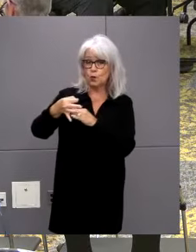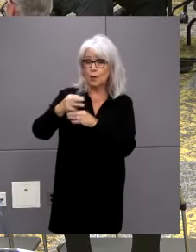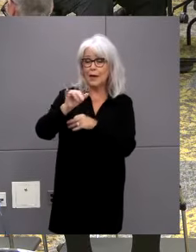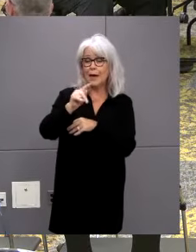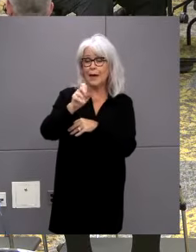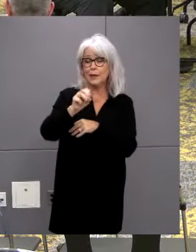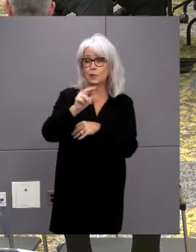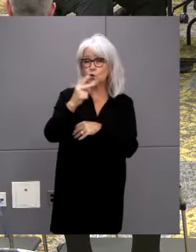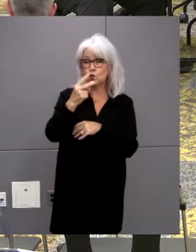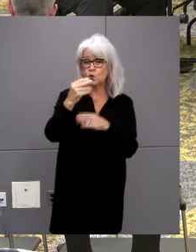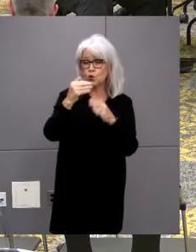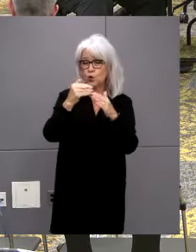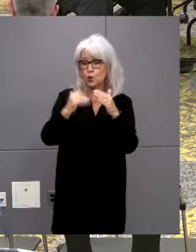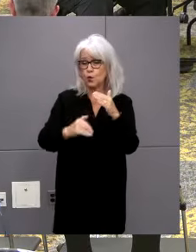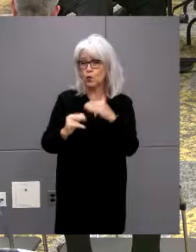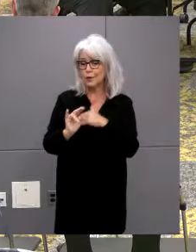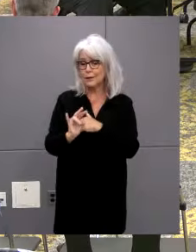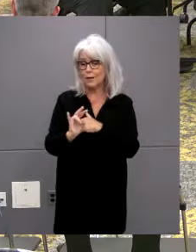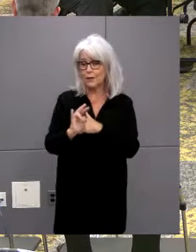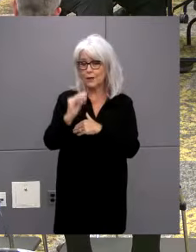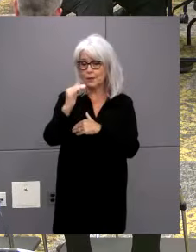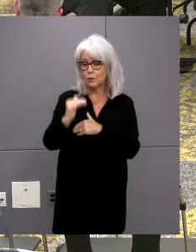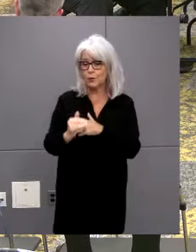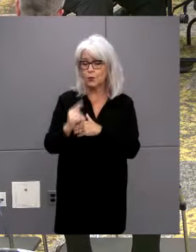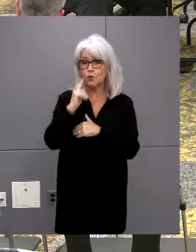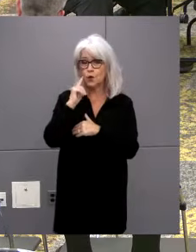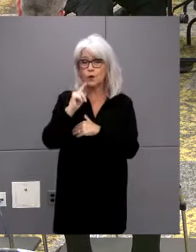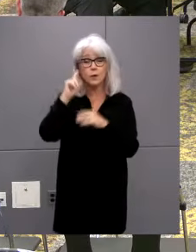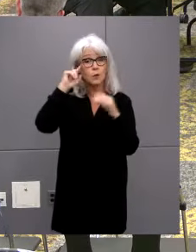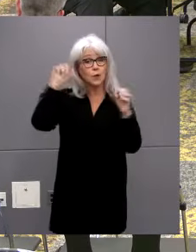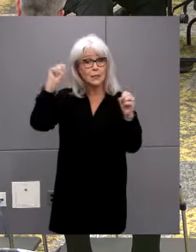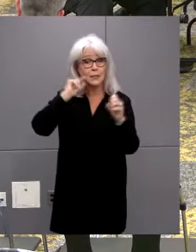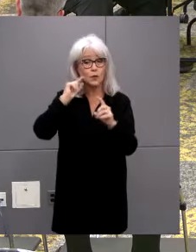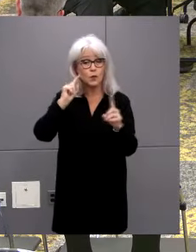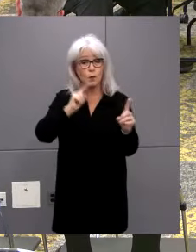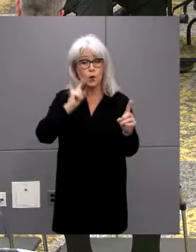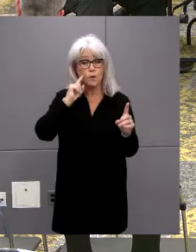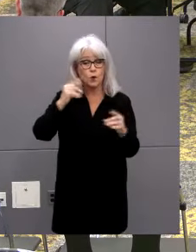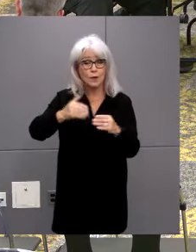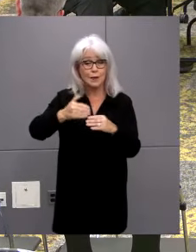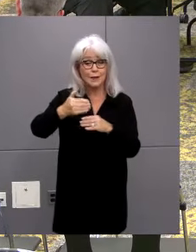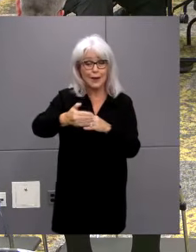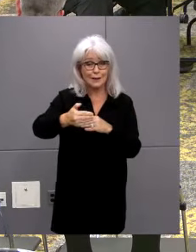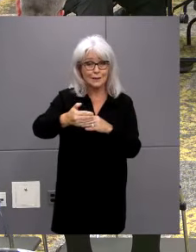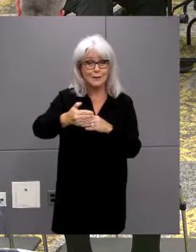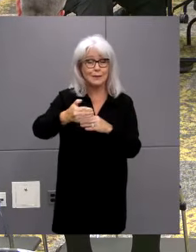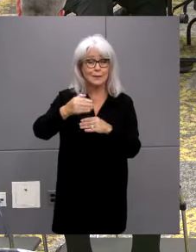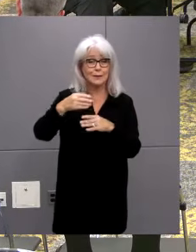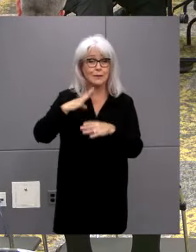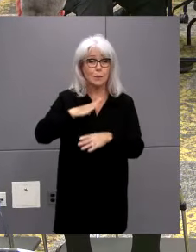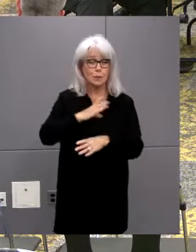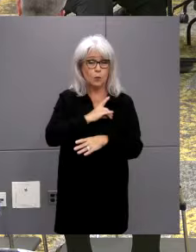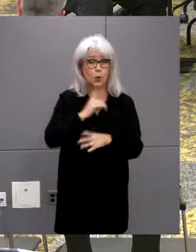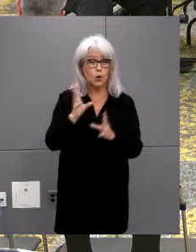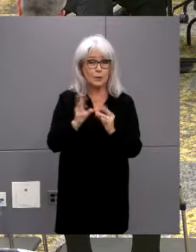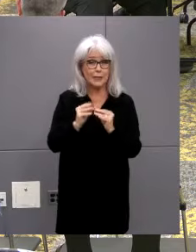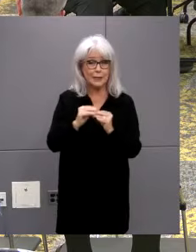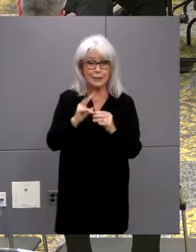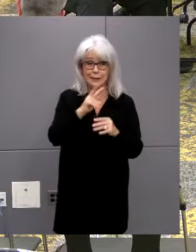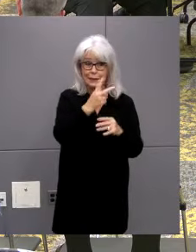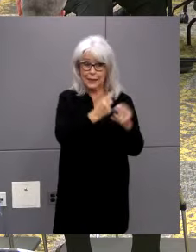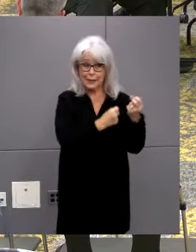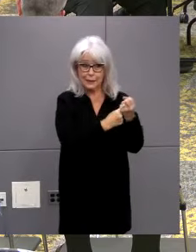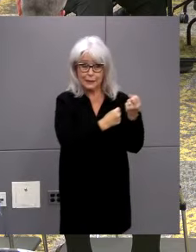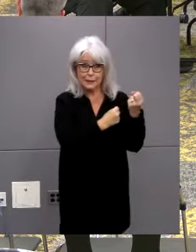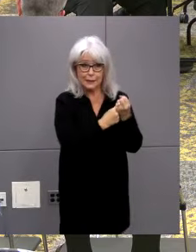2 through 7 of the president's report till the next board meeting, and that's been seconded. Is there